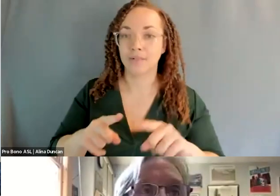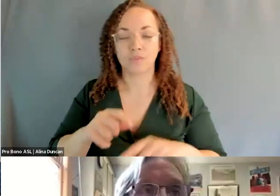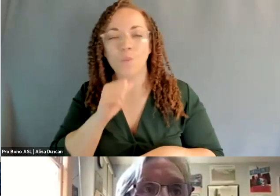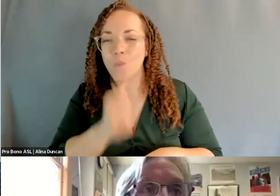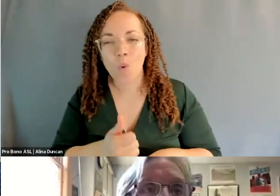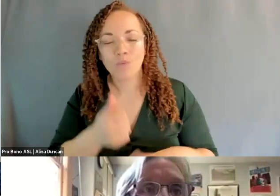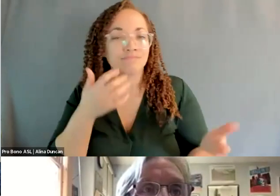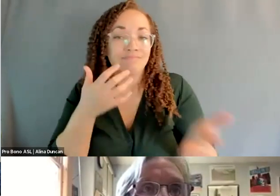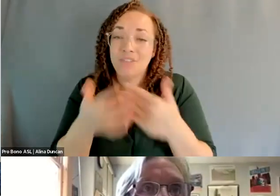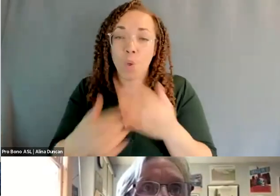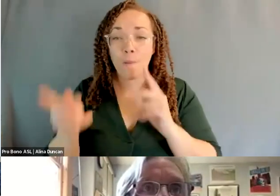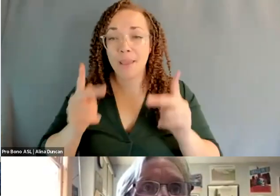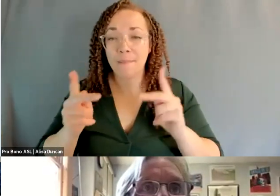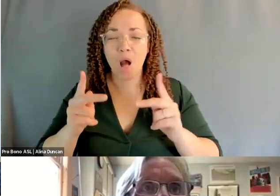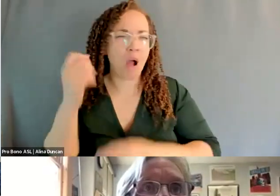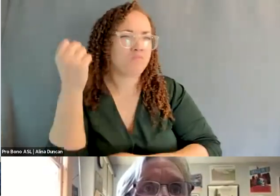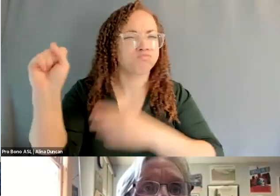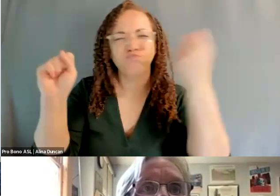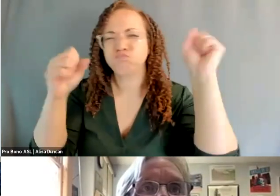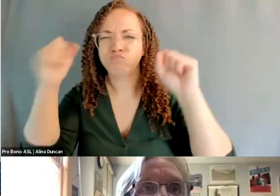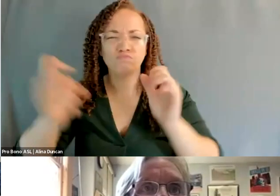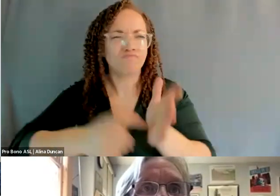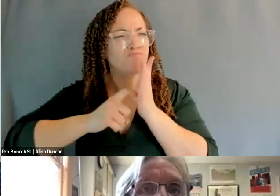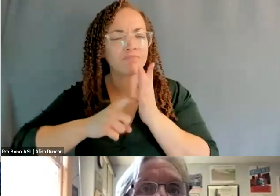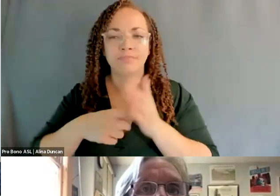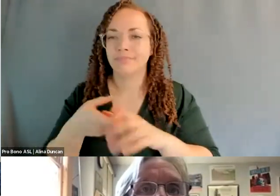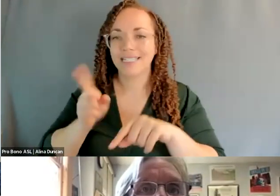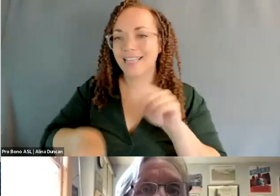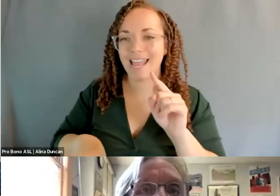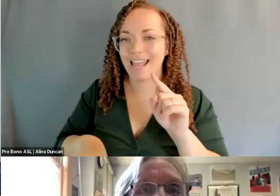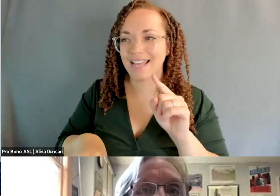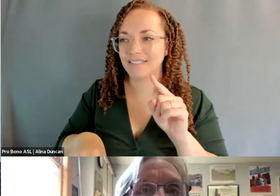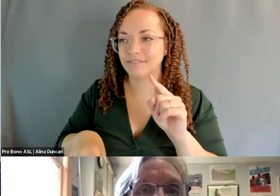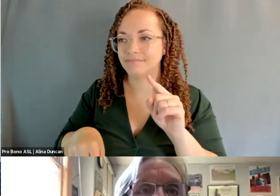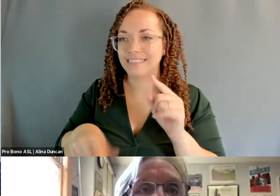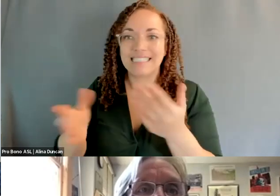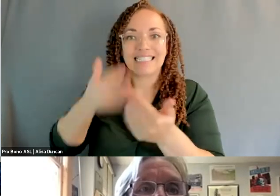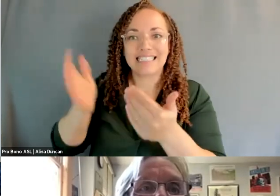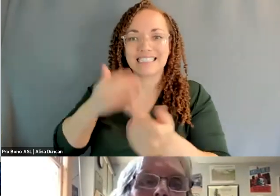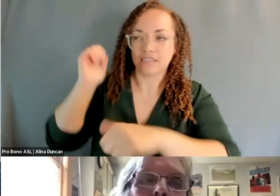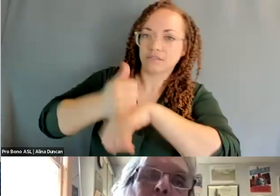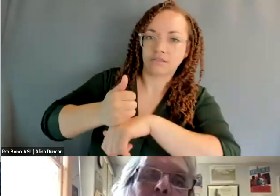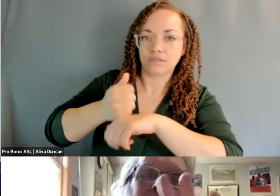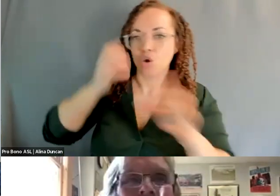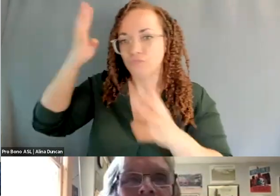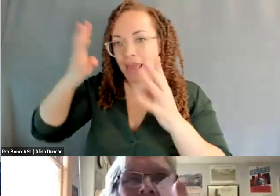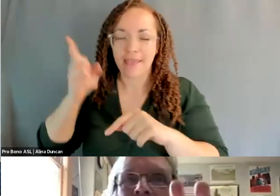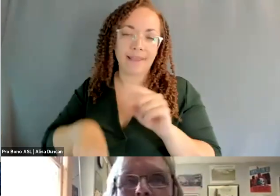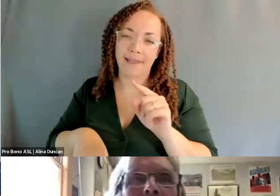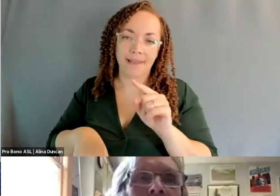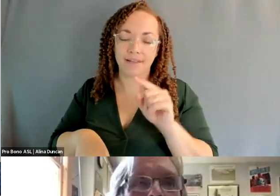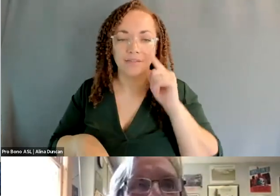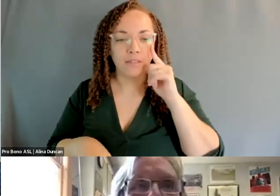it, it's not something that can be created, you know, easily. Right. Yeah. As Paul